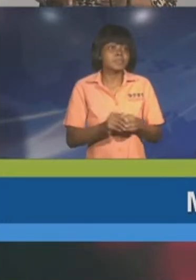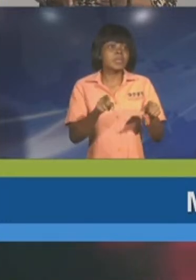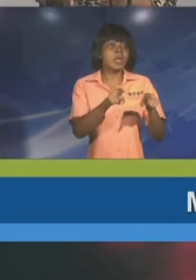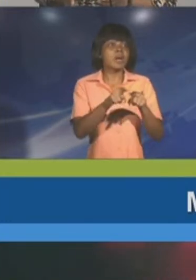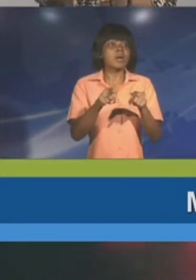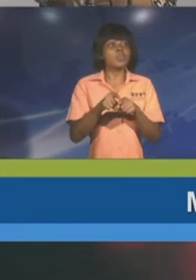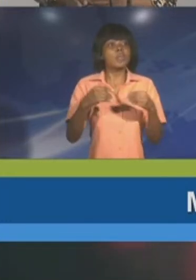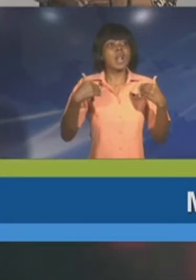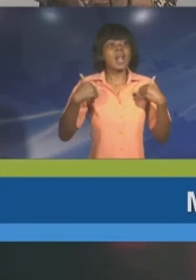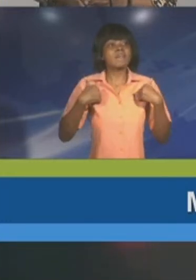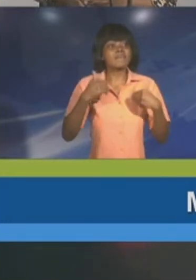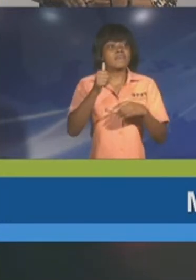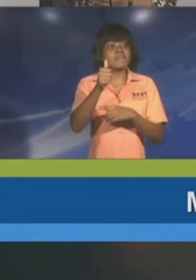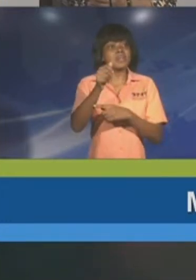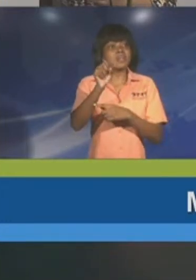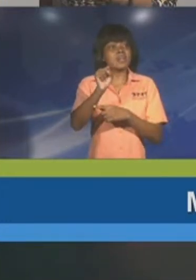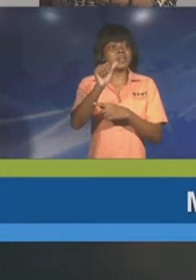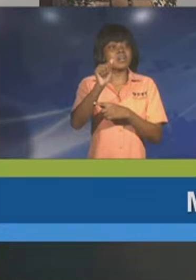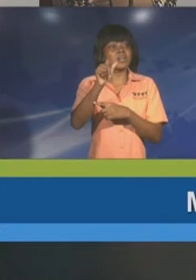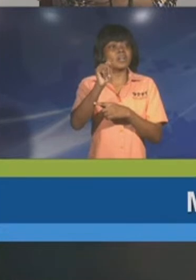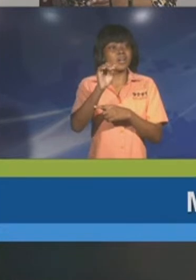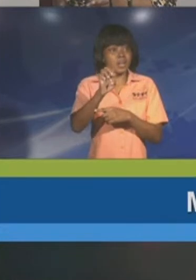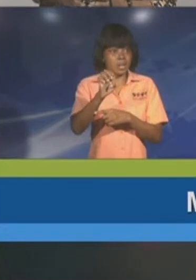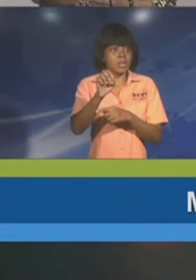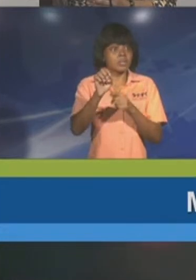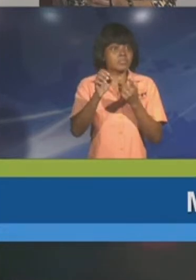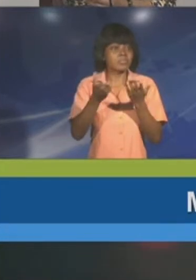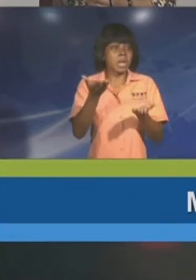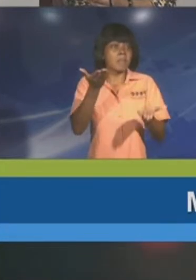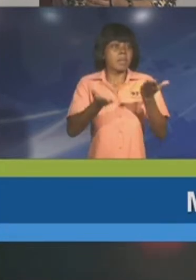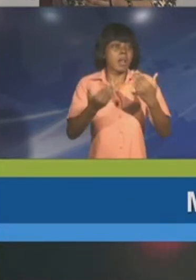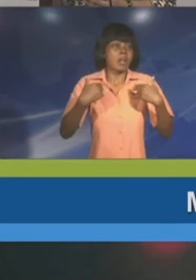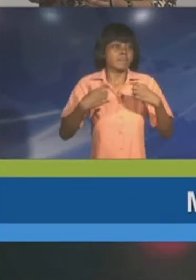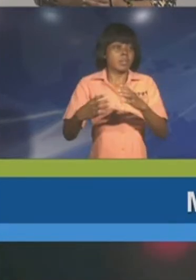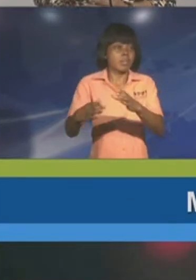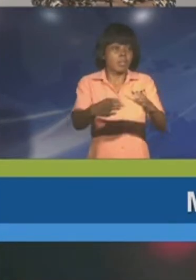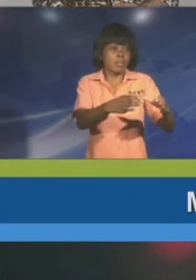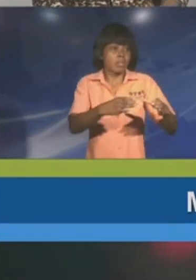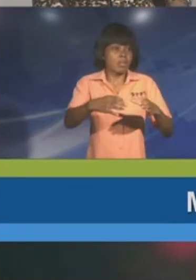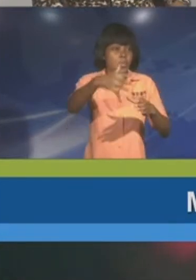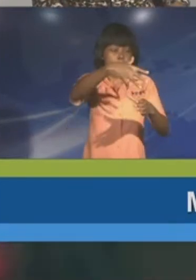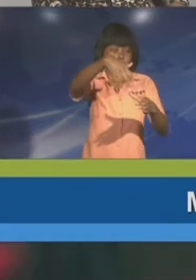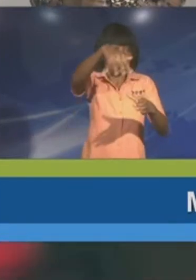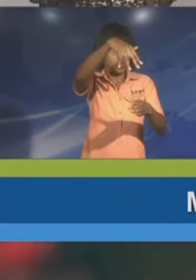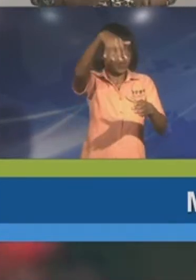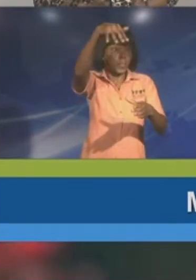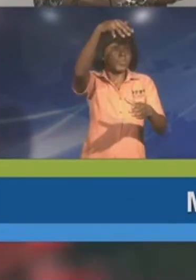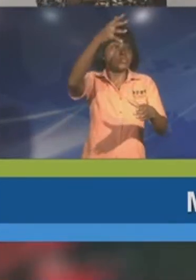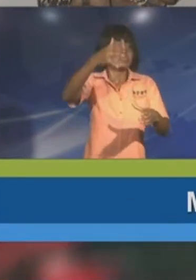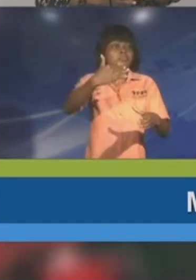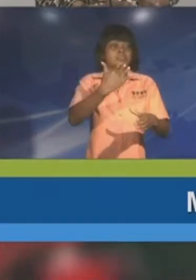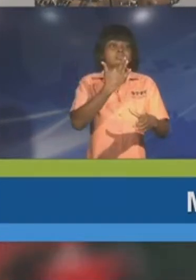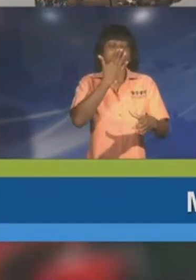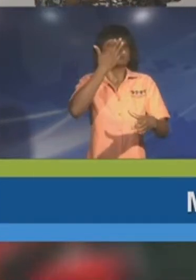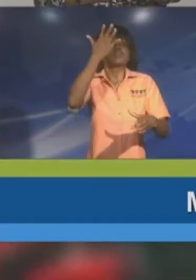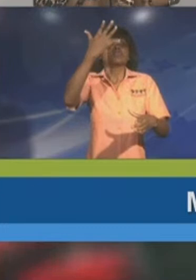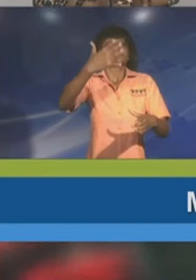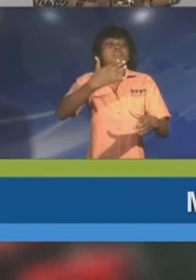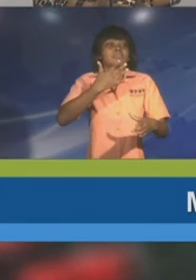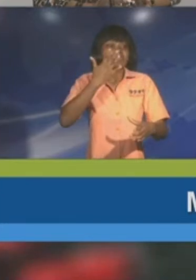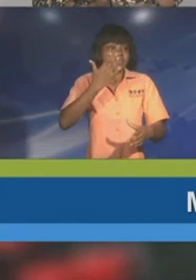or the vaporizer, and also have some sort of thing where you can steam just to clear them up from their congestion. So have your